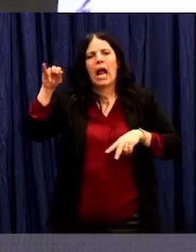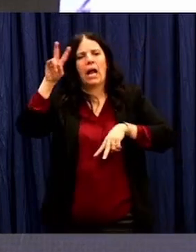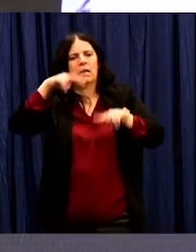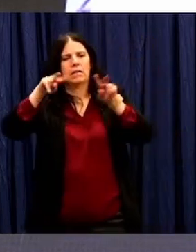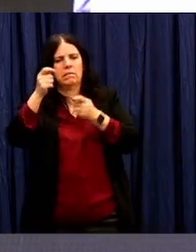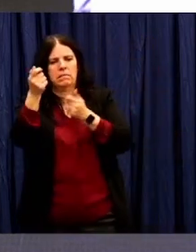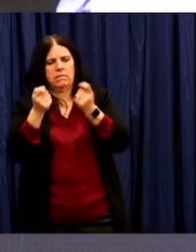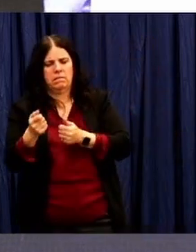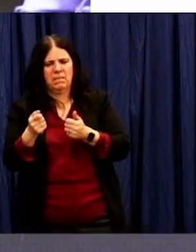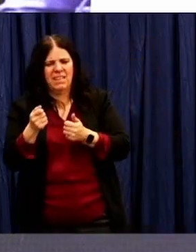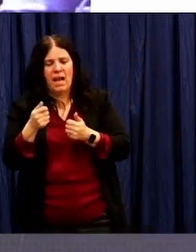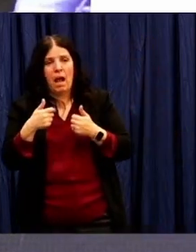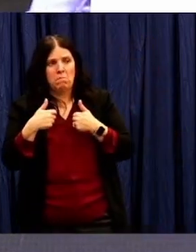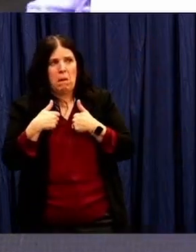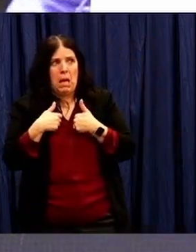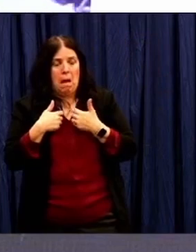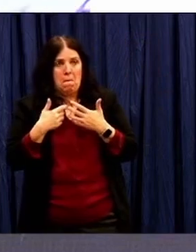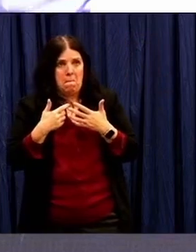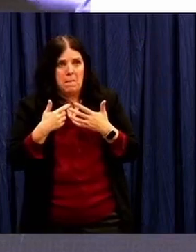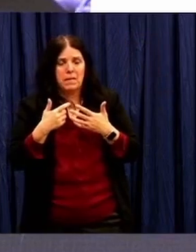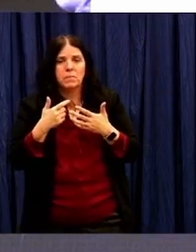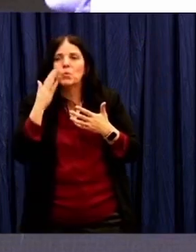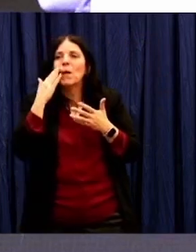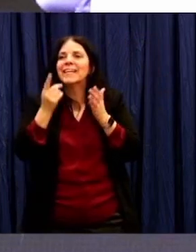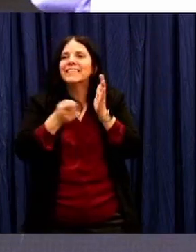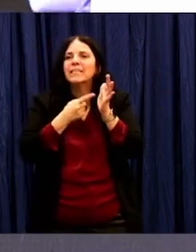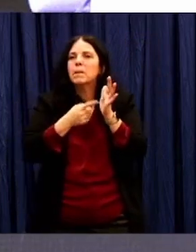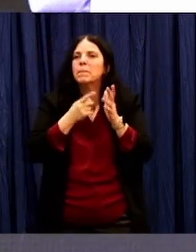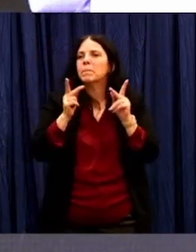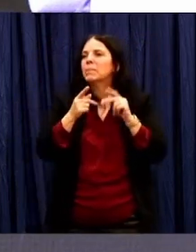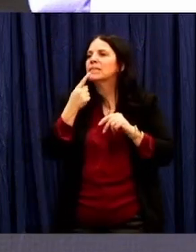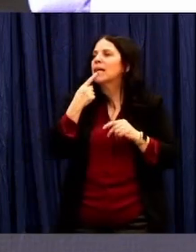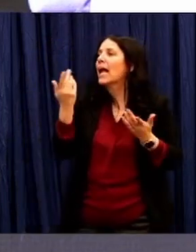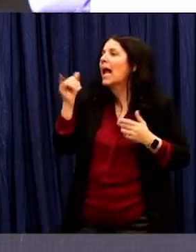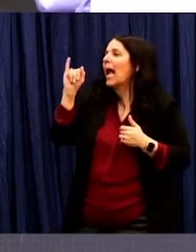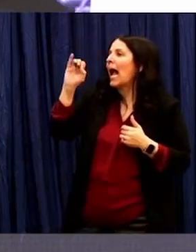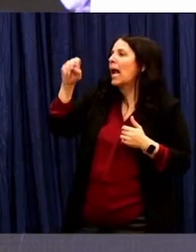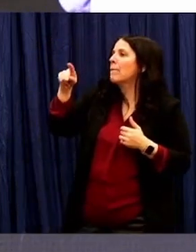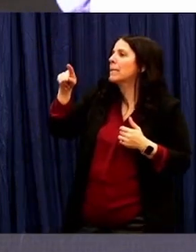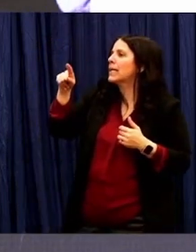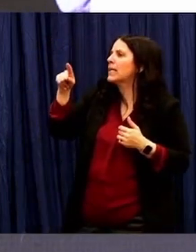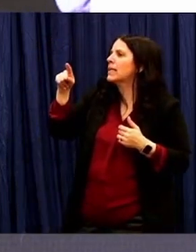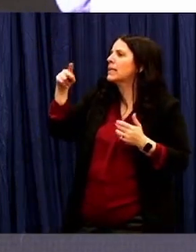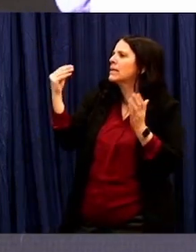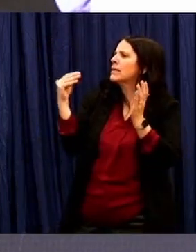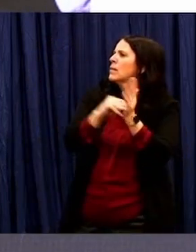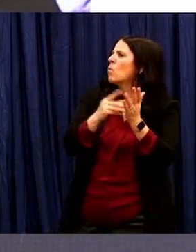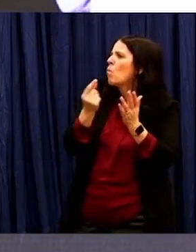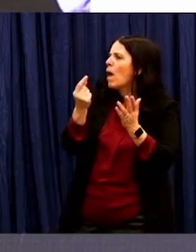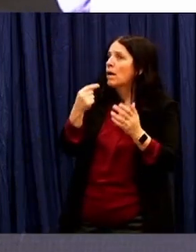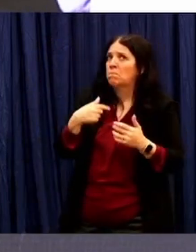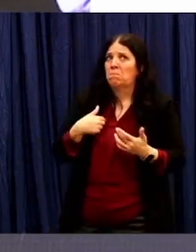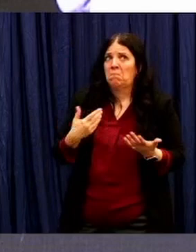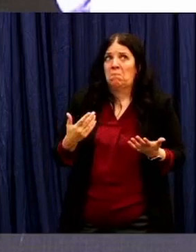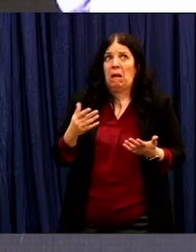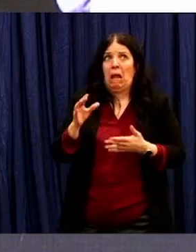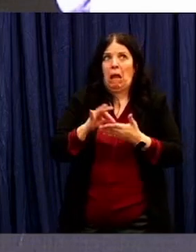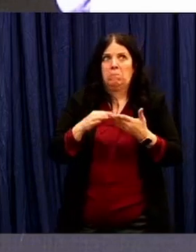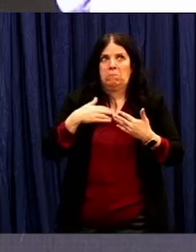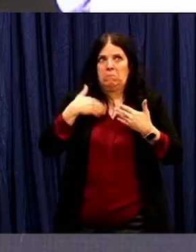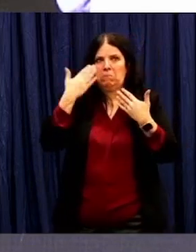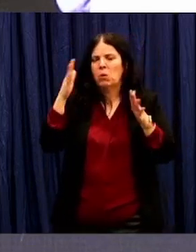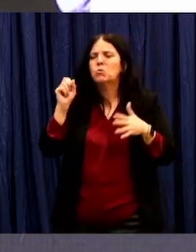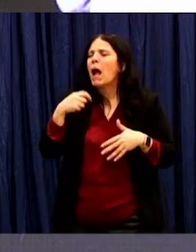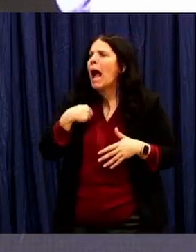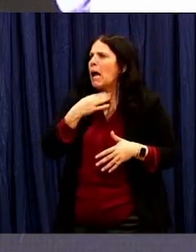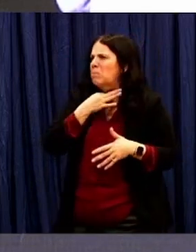sometimes, you know, like when people are like, well, what do you want in your IEP? And you're like, what are my options? Yeah. Or like, what is it I'm looking for? So just out of my own